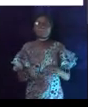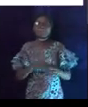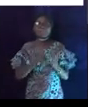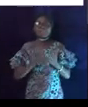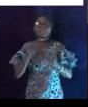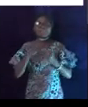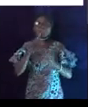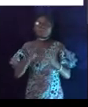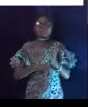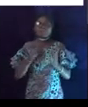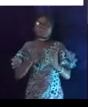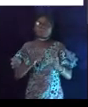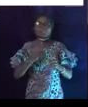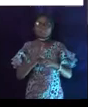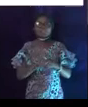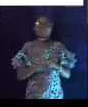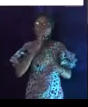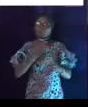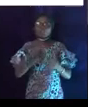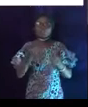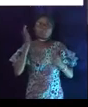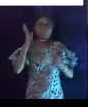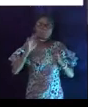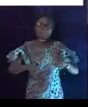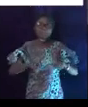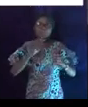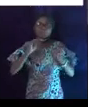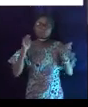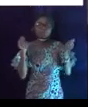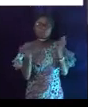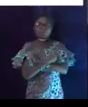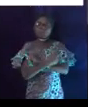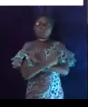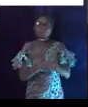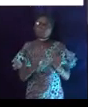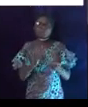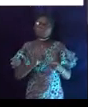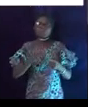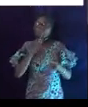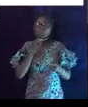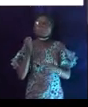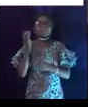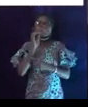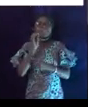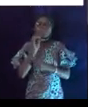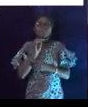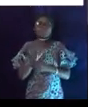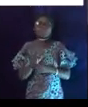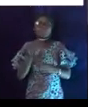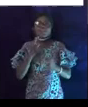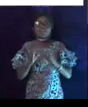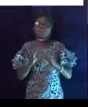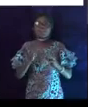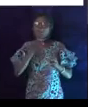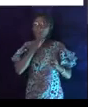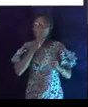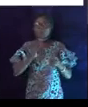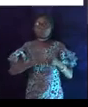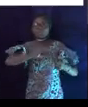What is the objective? Well, it's just one objective. Since we were able to achieve our aim of